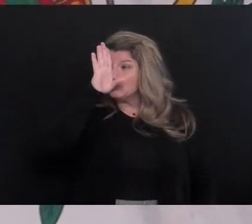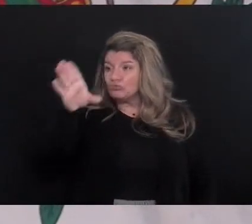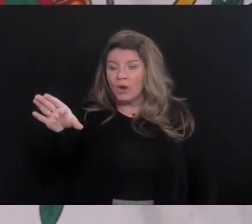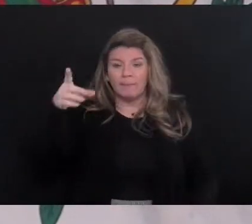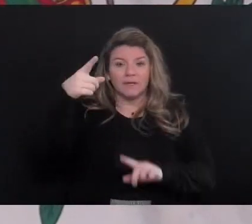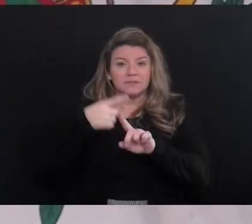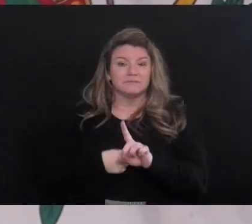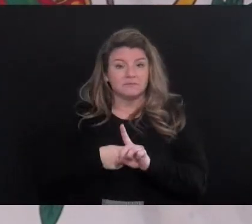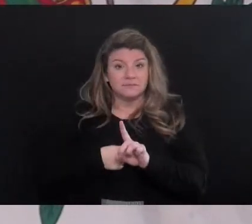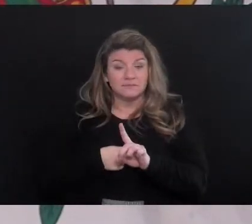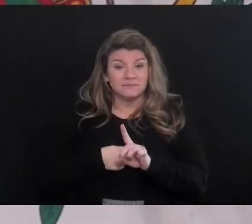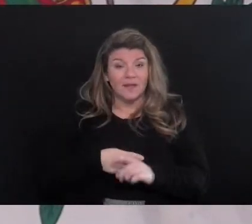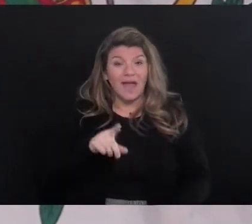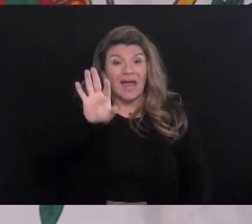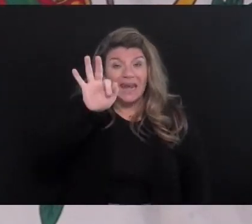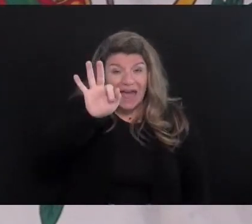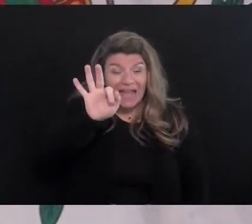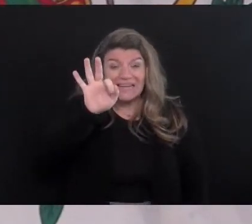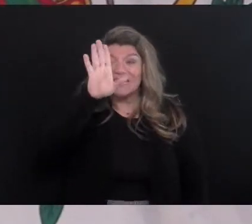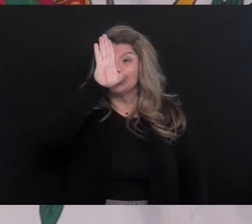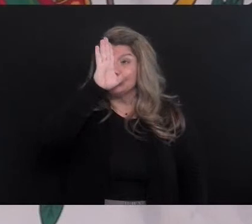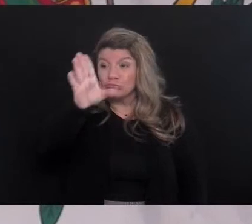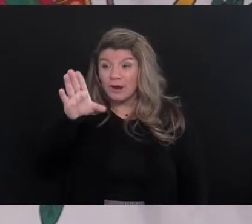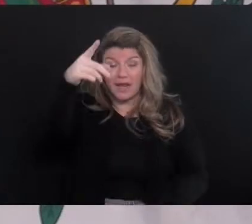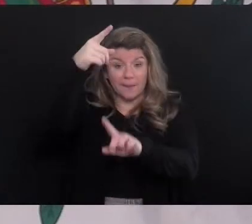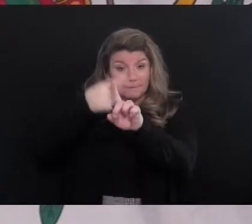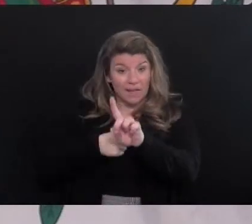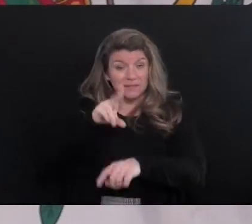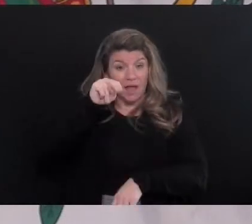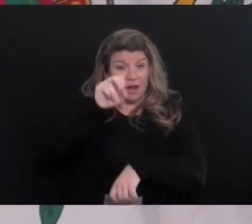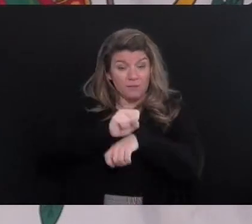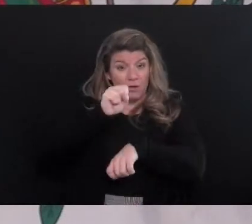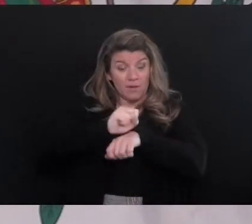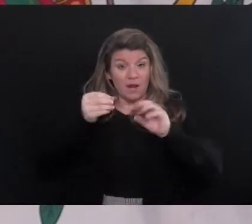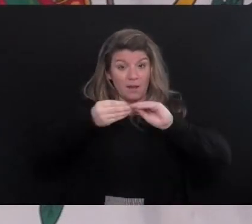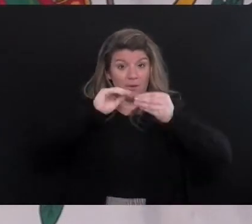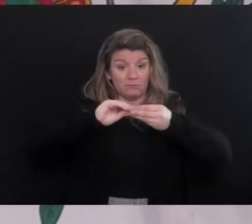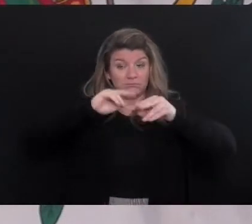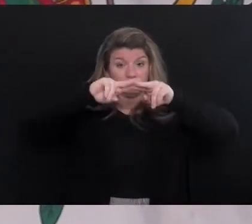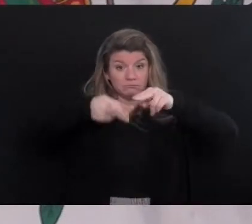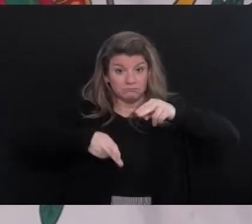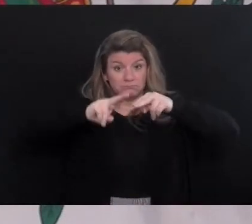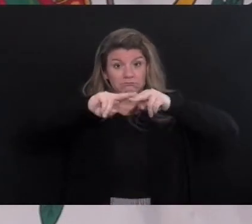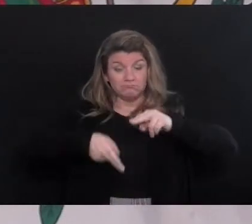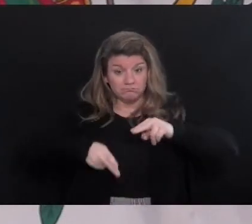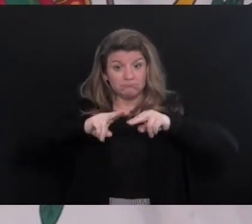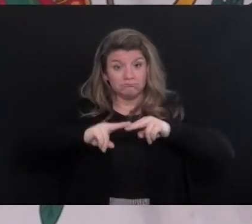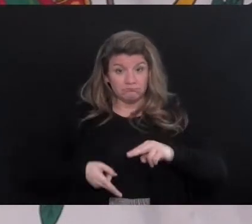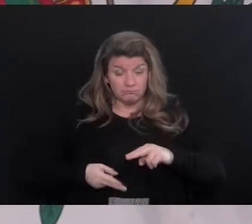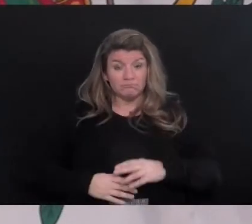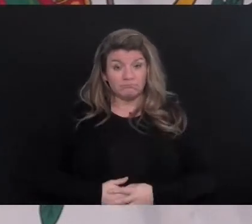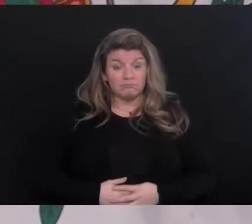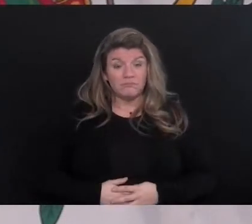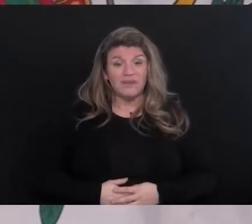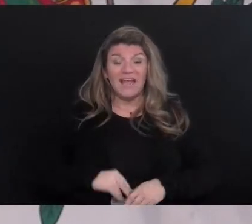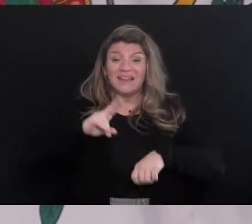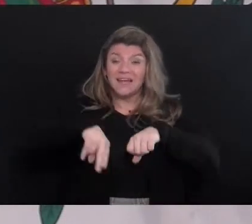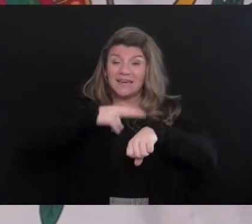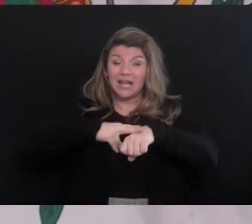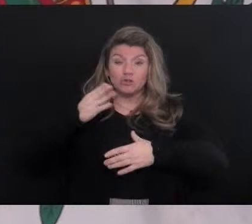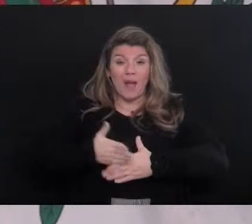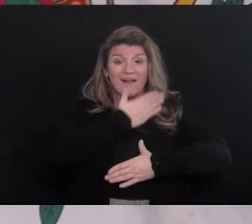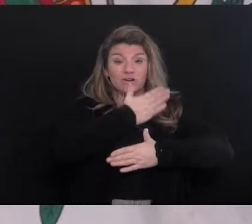months. 19 straight months the unemployment rate has decreased. The national average is